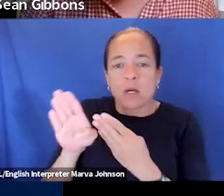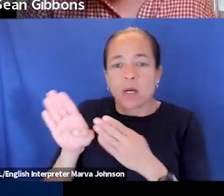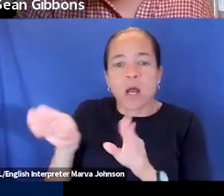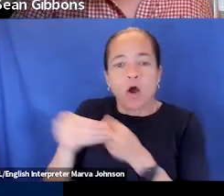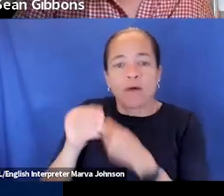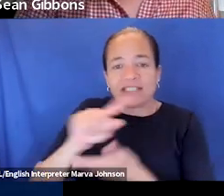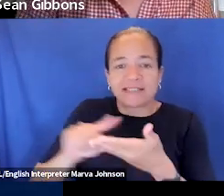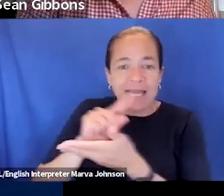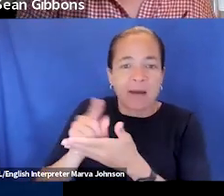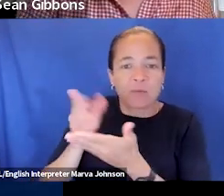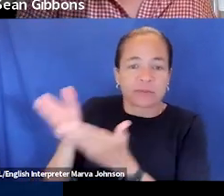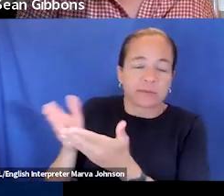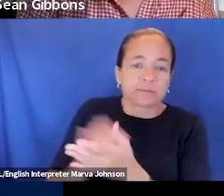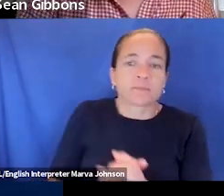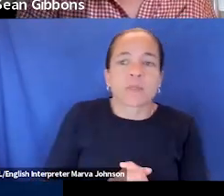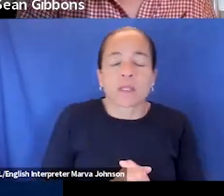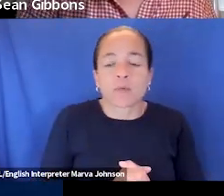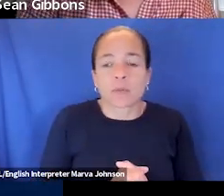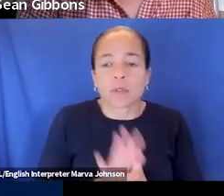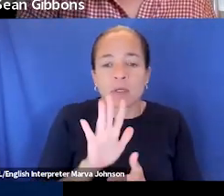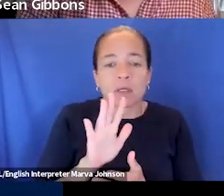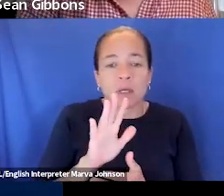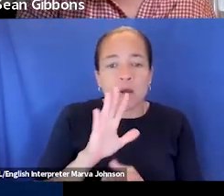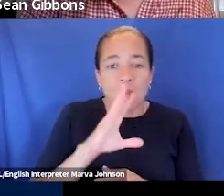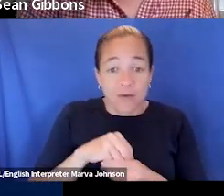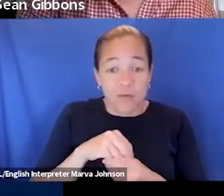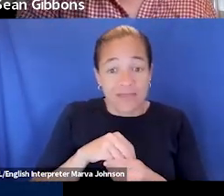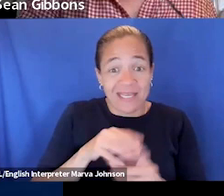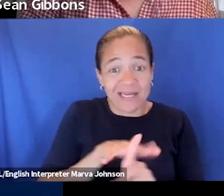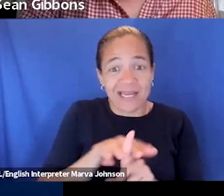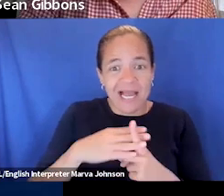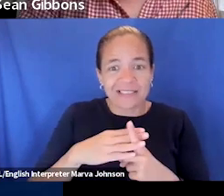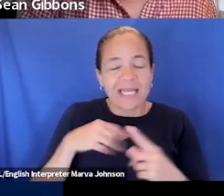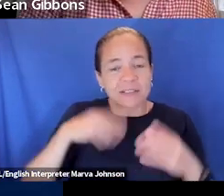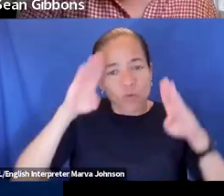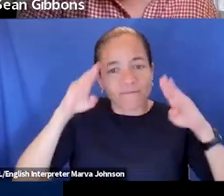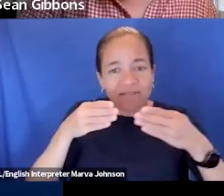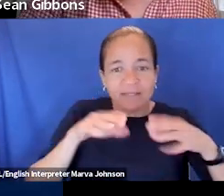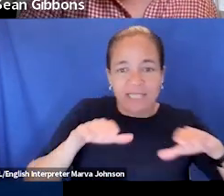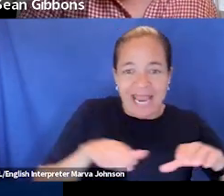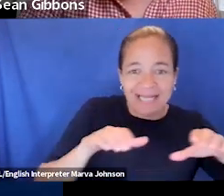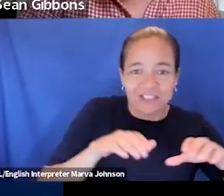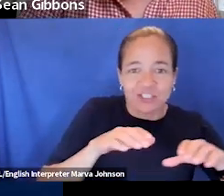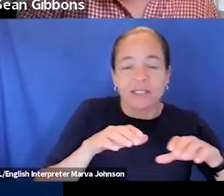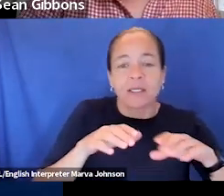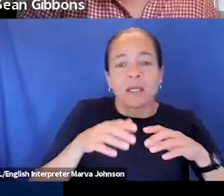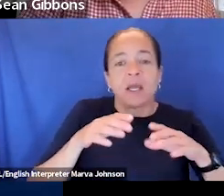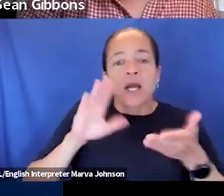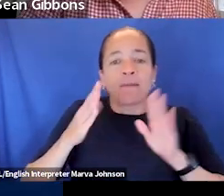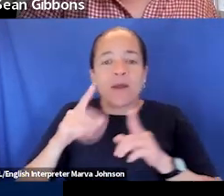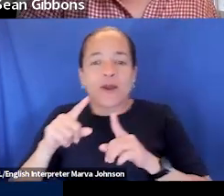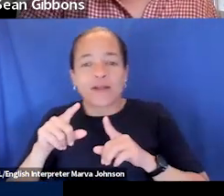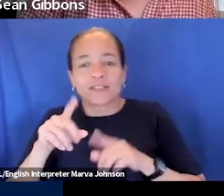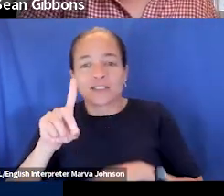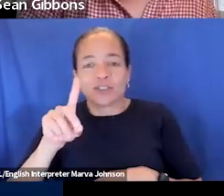as we can. What if, in context, we're focusing on action versus the doer, Chuck? And that's a